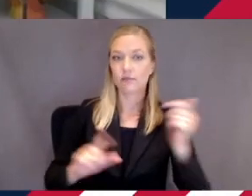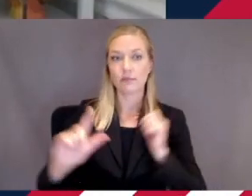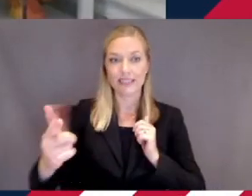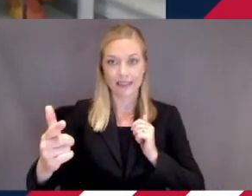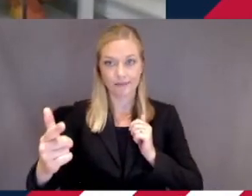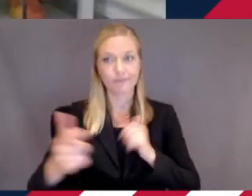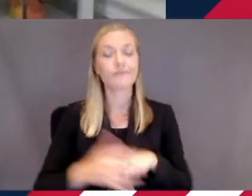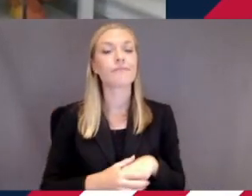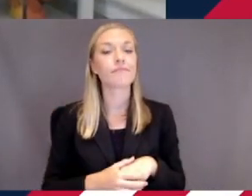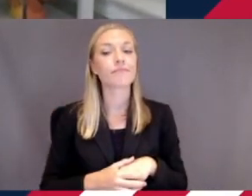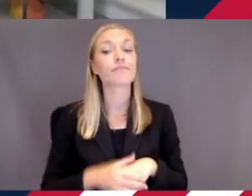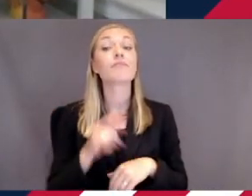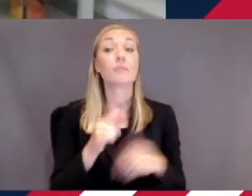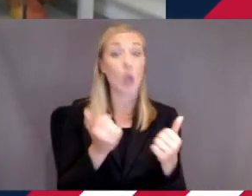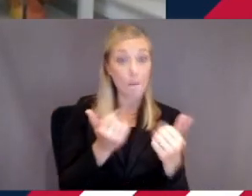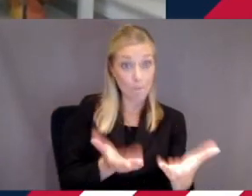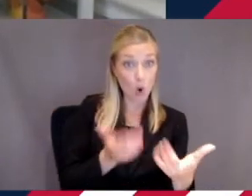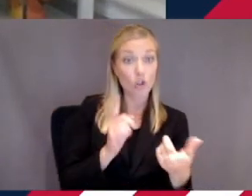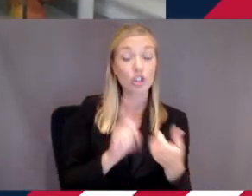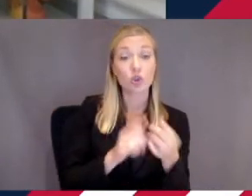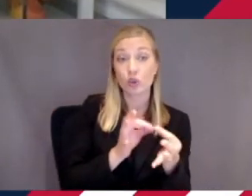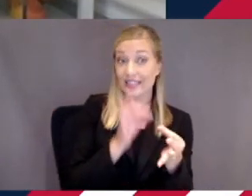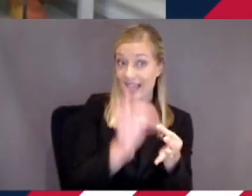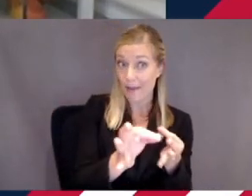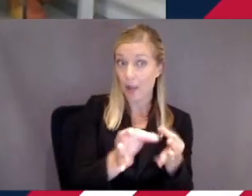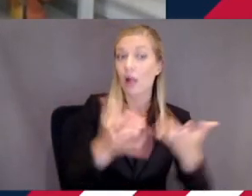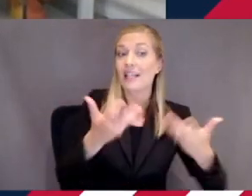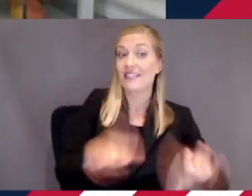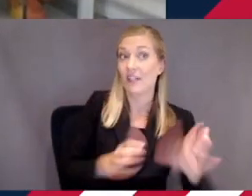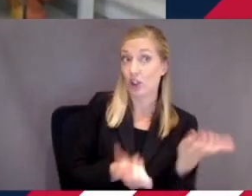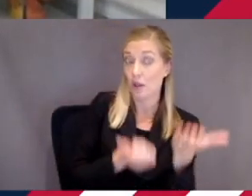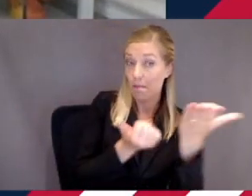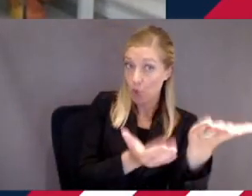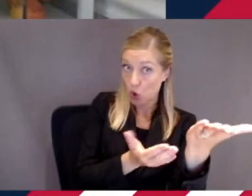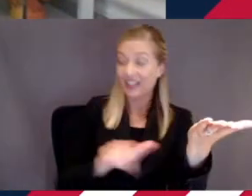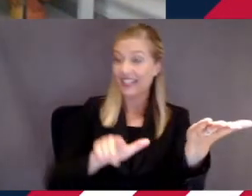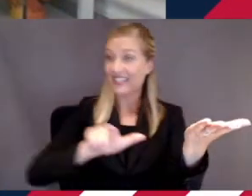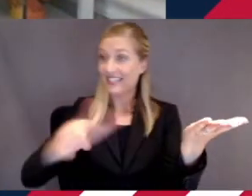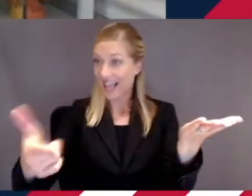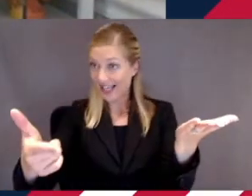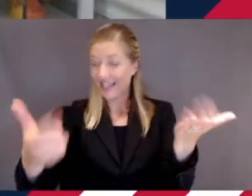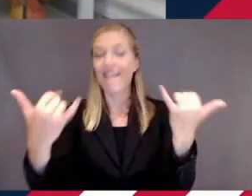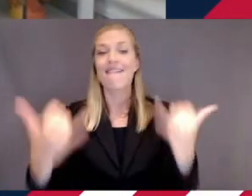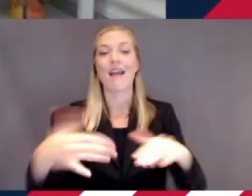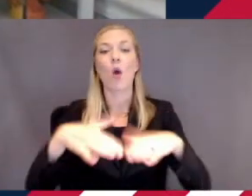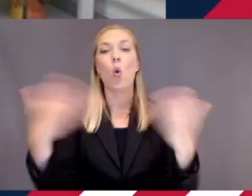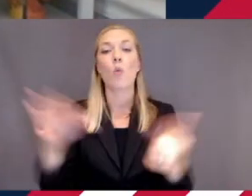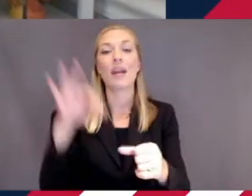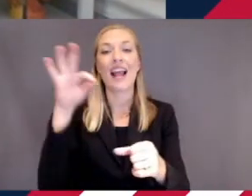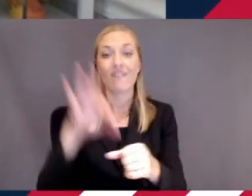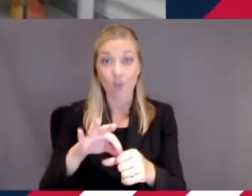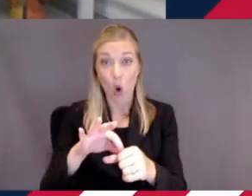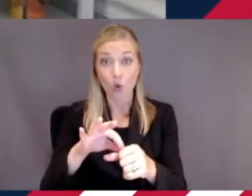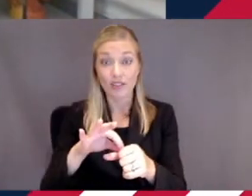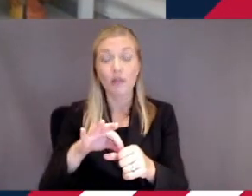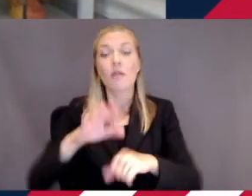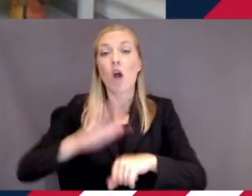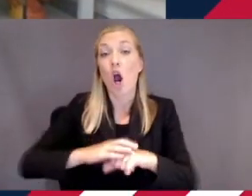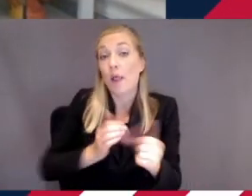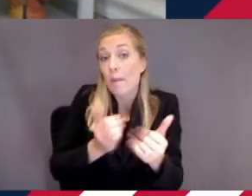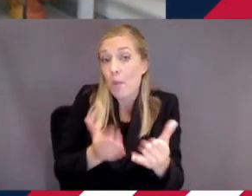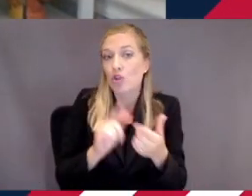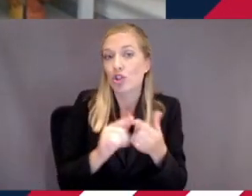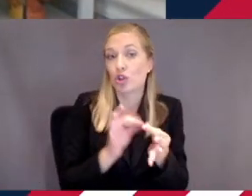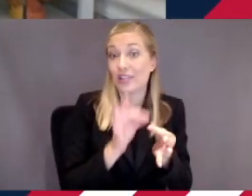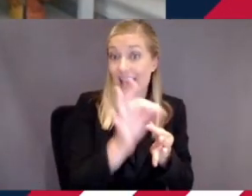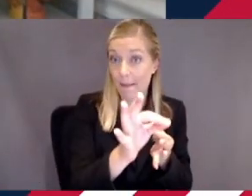A motion to table has been moved and seconded. We're going to now move to a vote on the motion to table this proposal. Repeat, this is